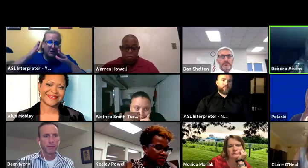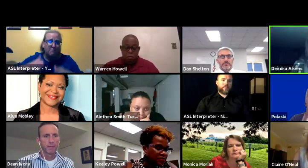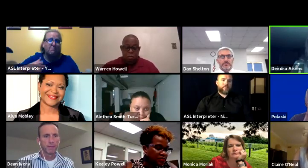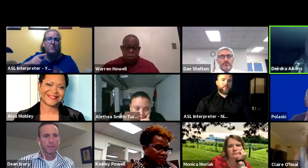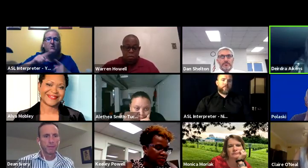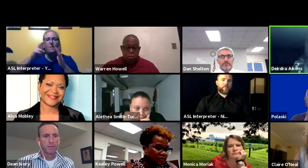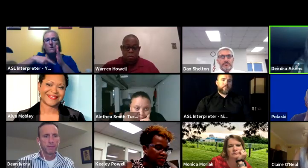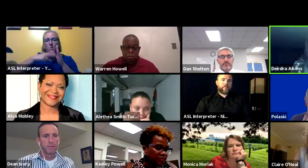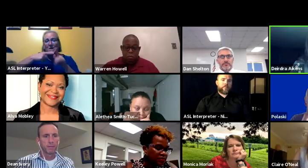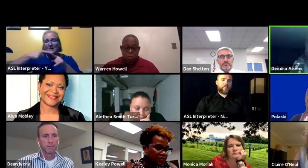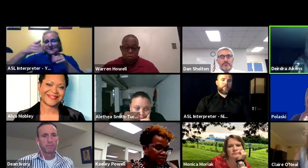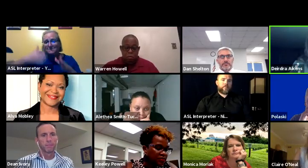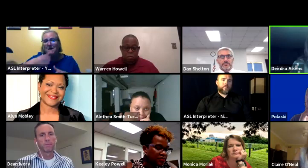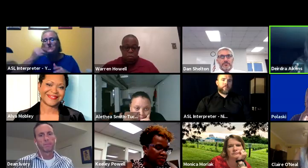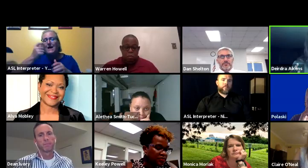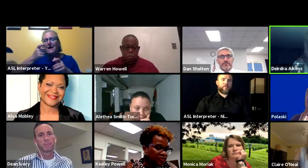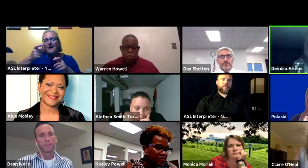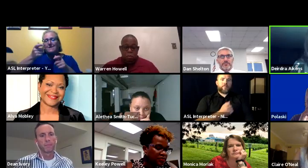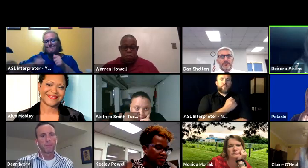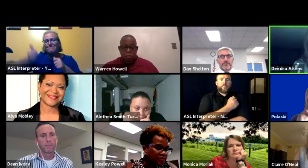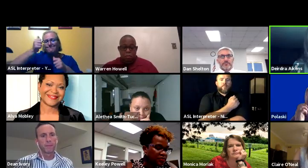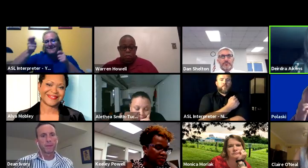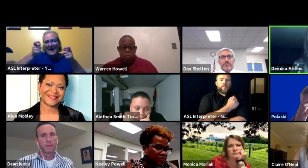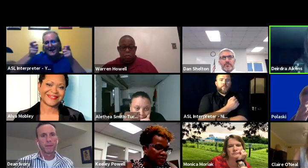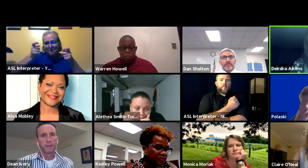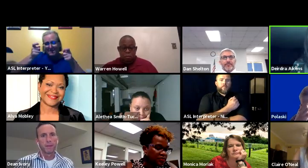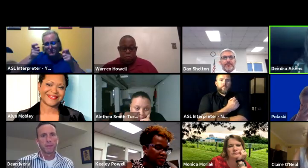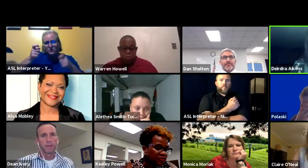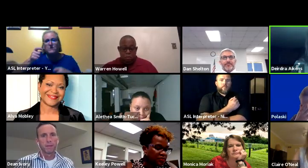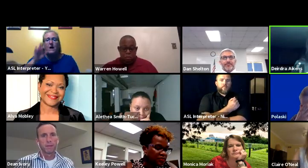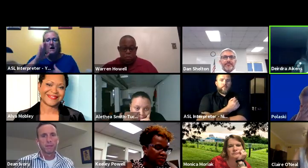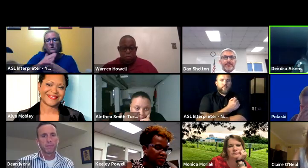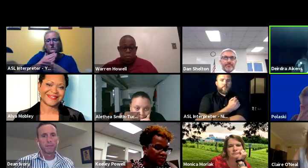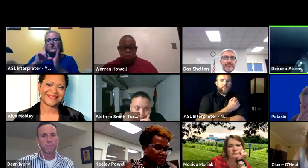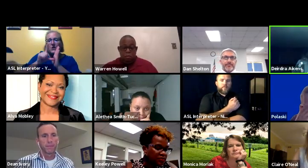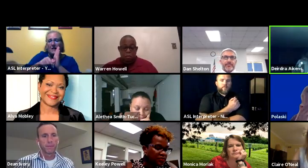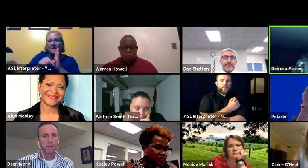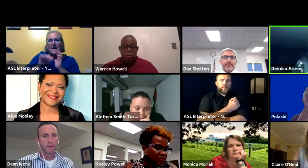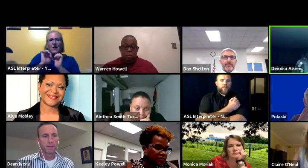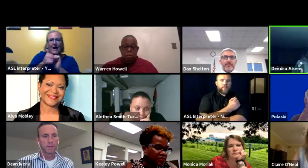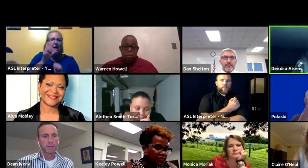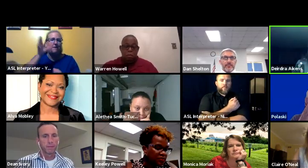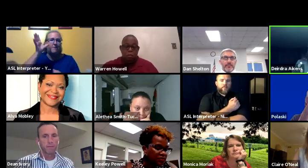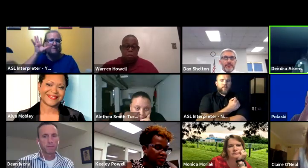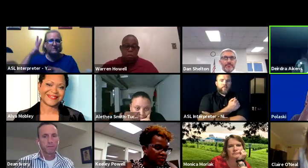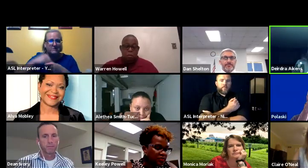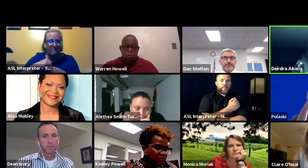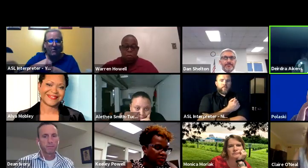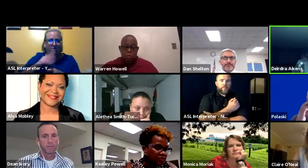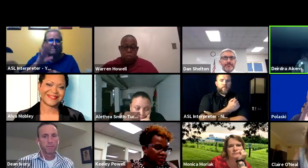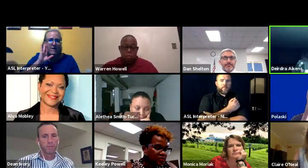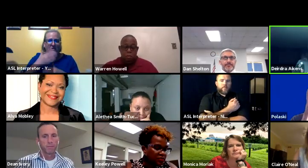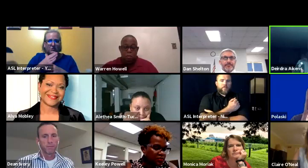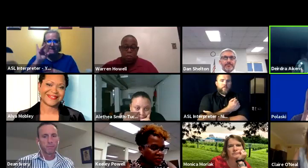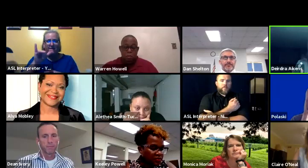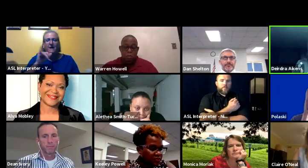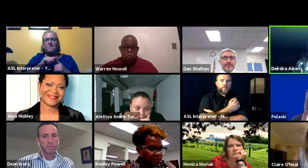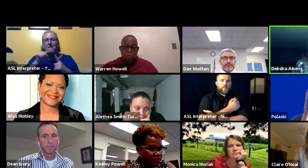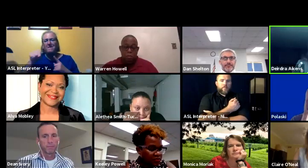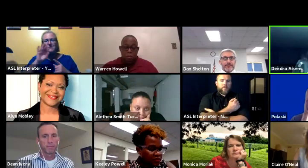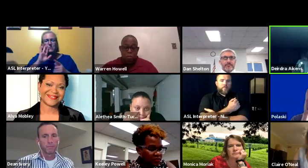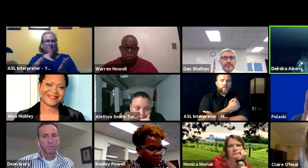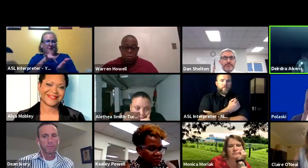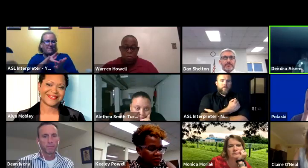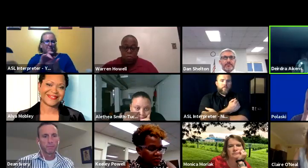and administrators. I will share later how we will get parents involved as well. This will be